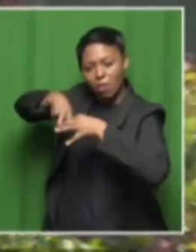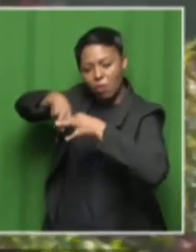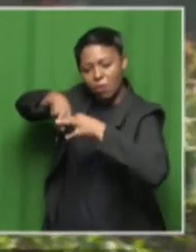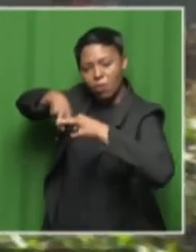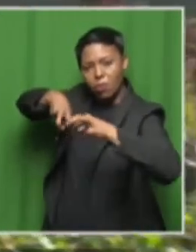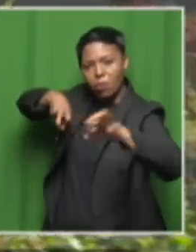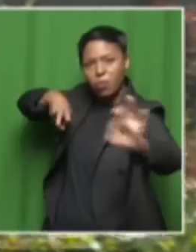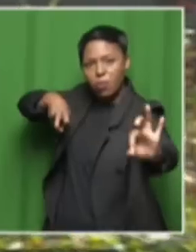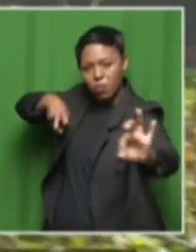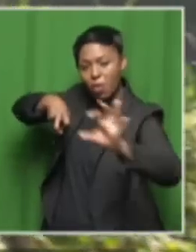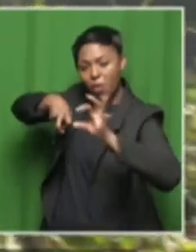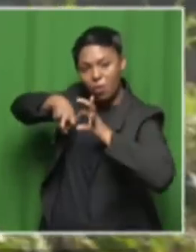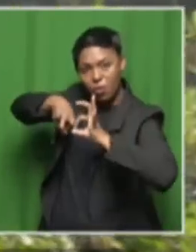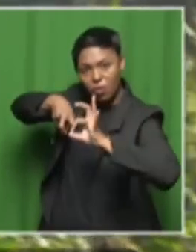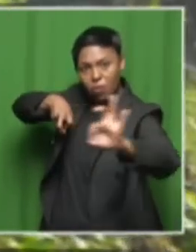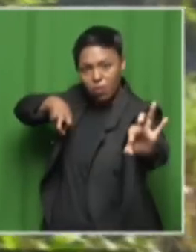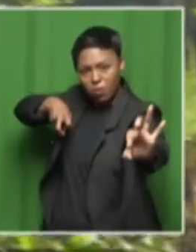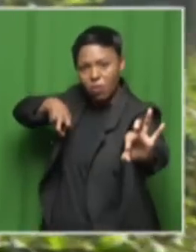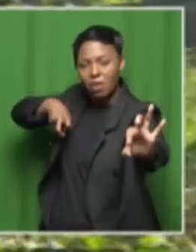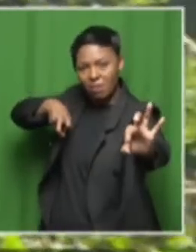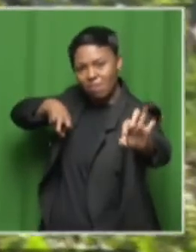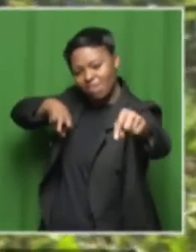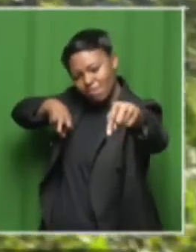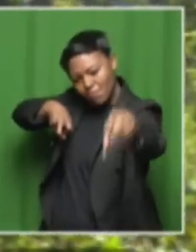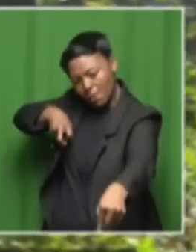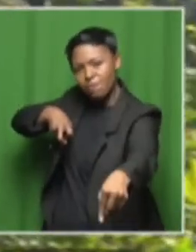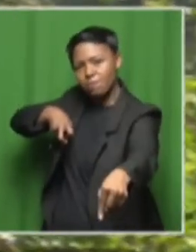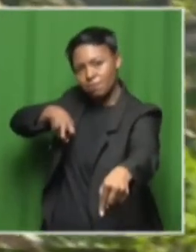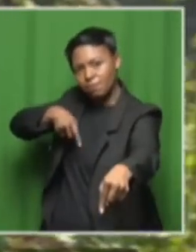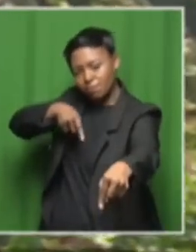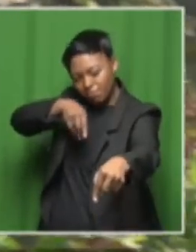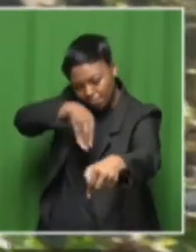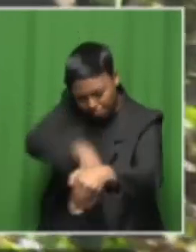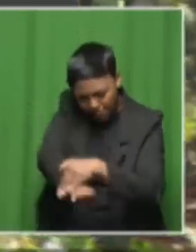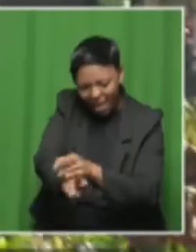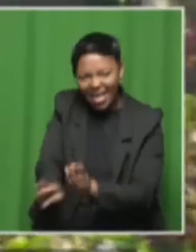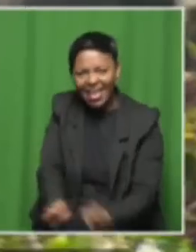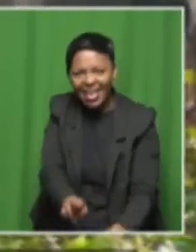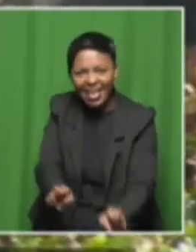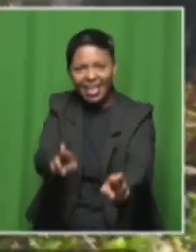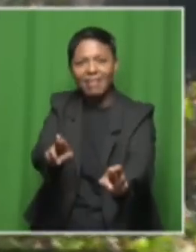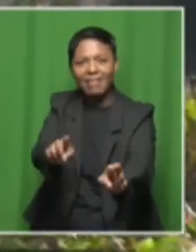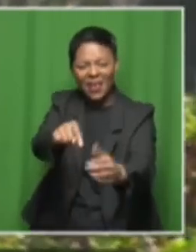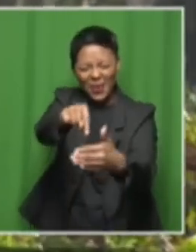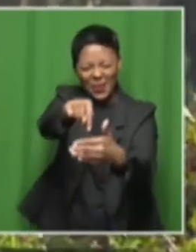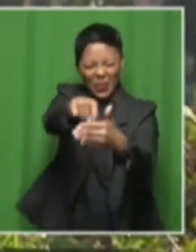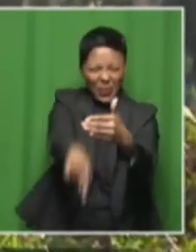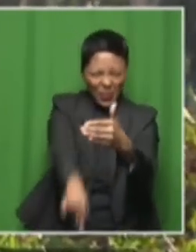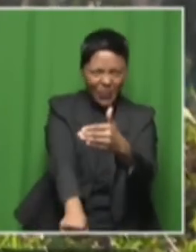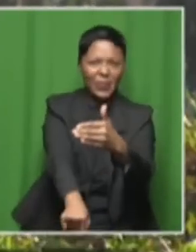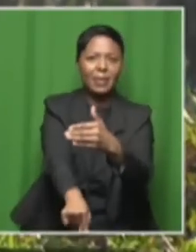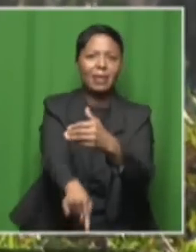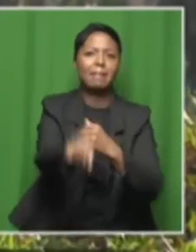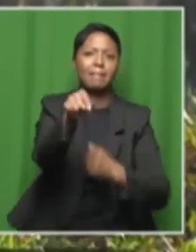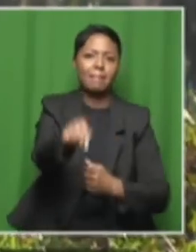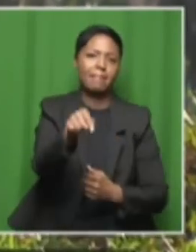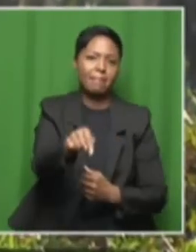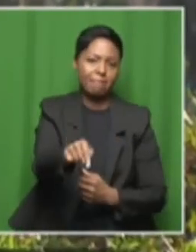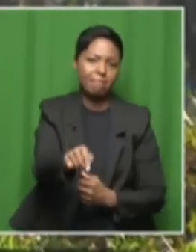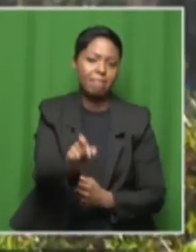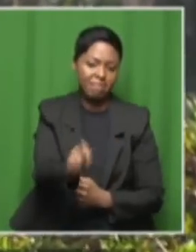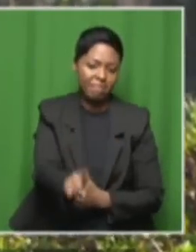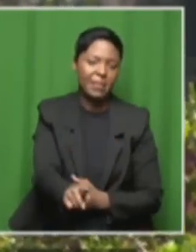and that line stretches right into the Hennops River, where this identification has been made